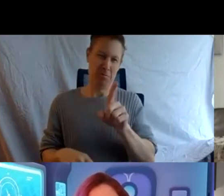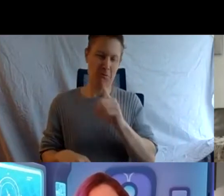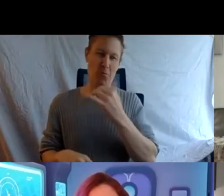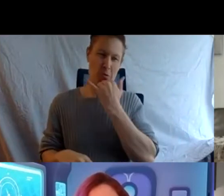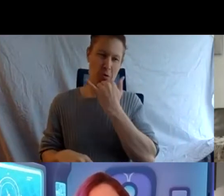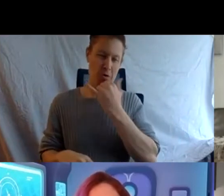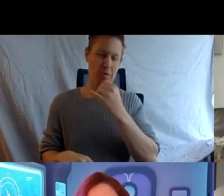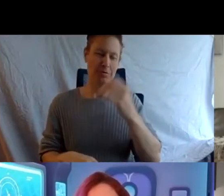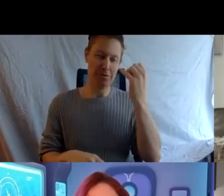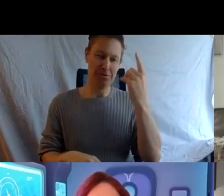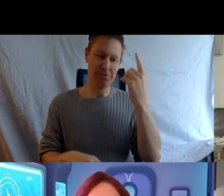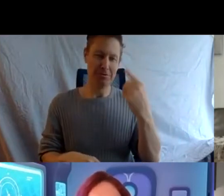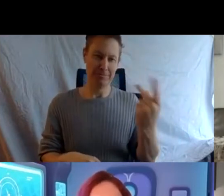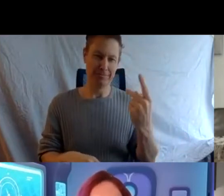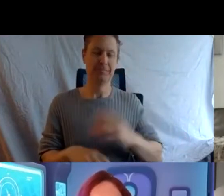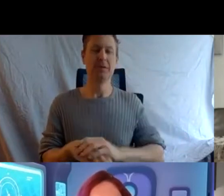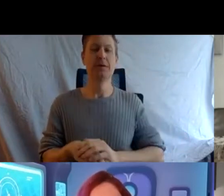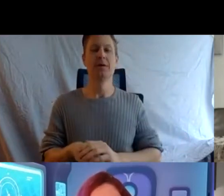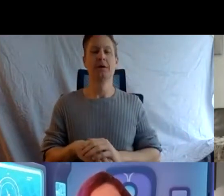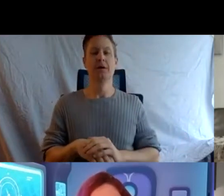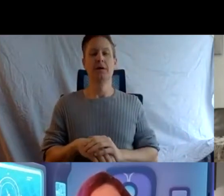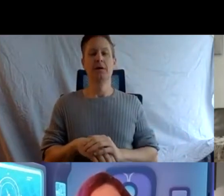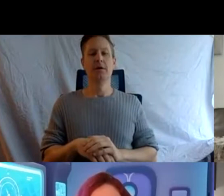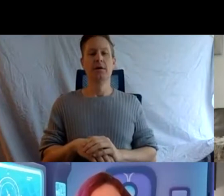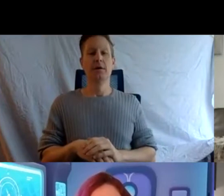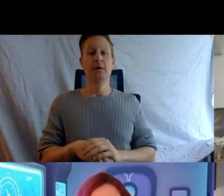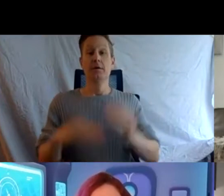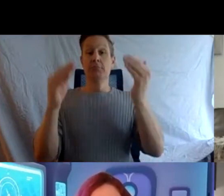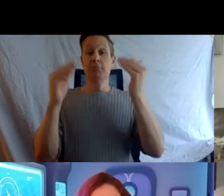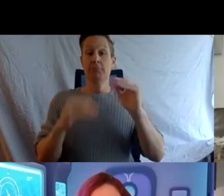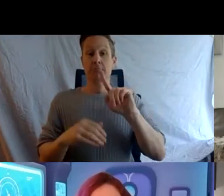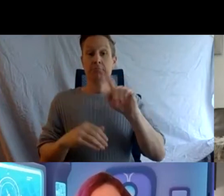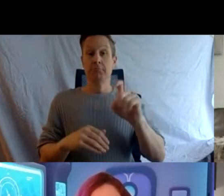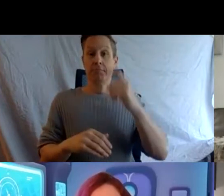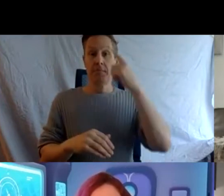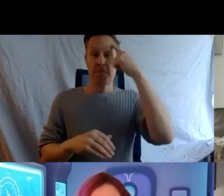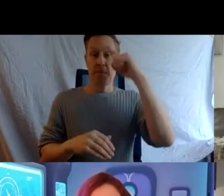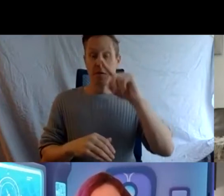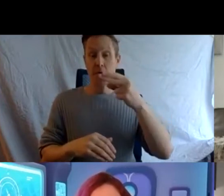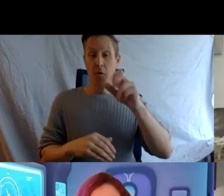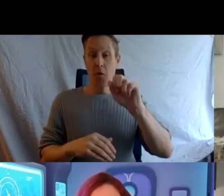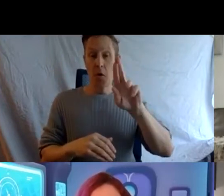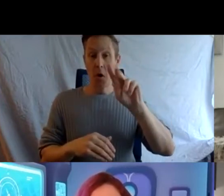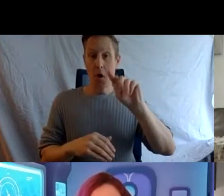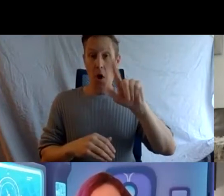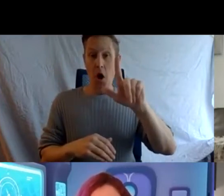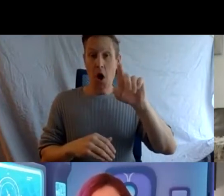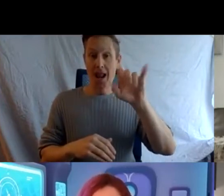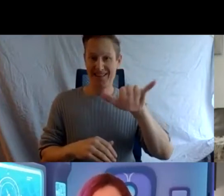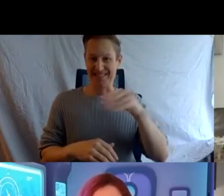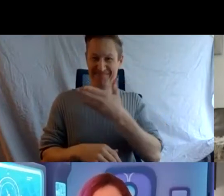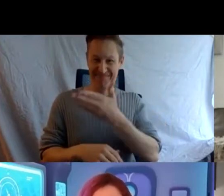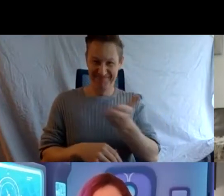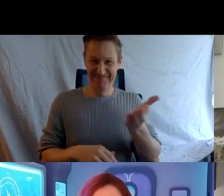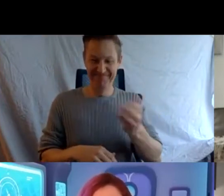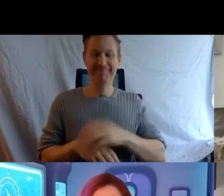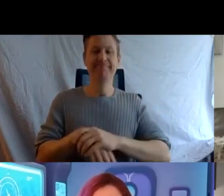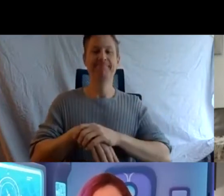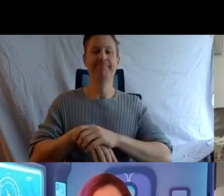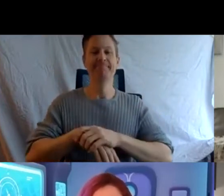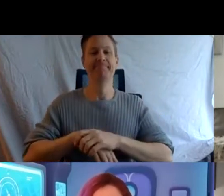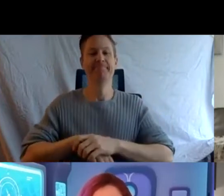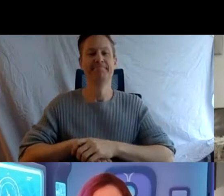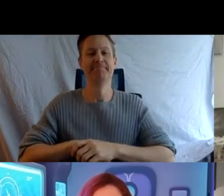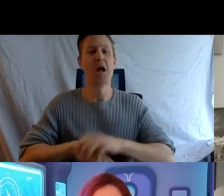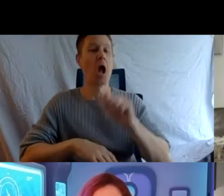definitely experienced that. So our next question is for Hartley. Hartley, was Ari